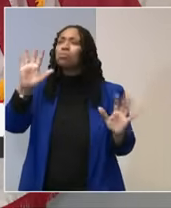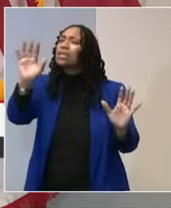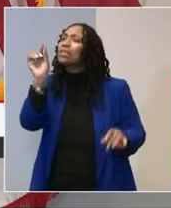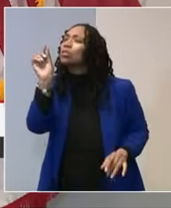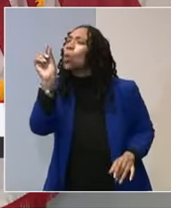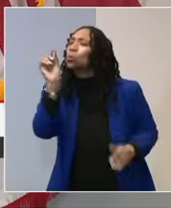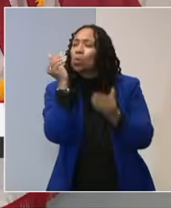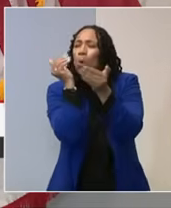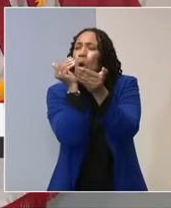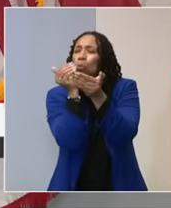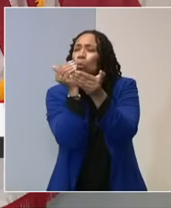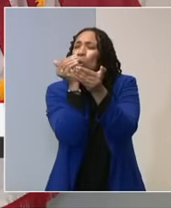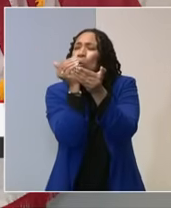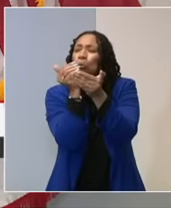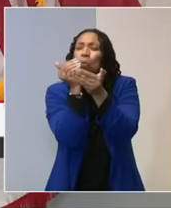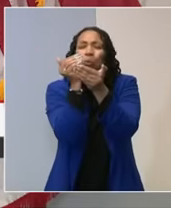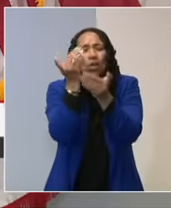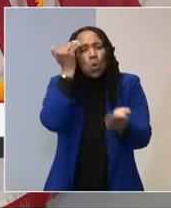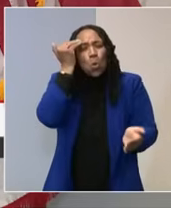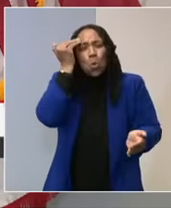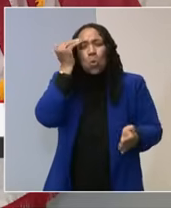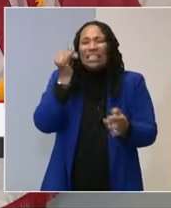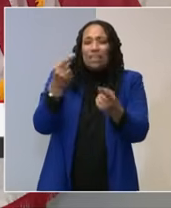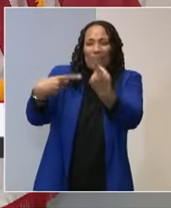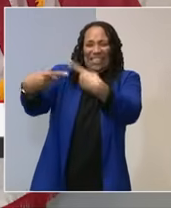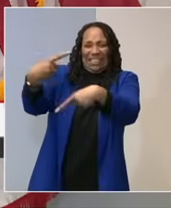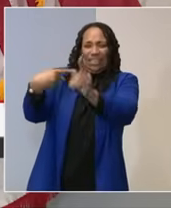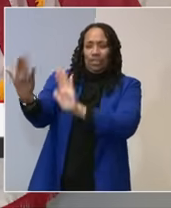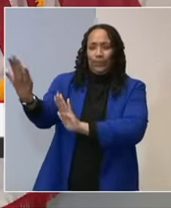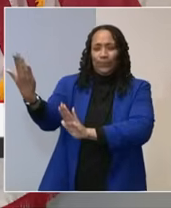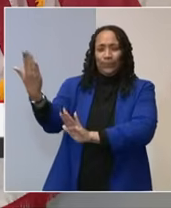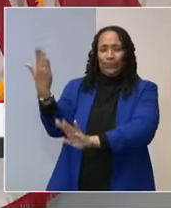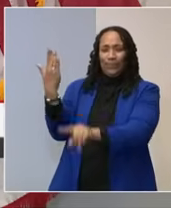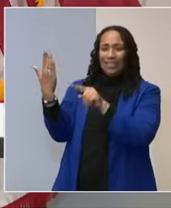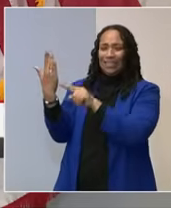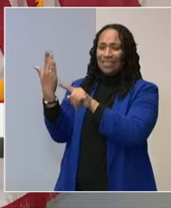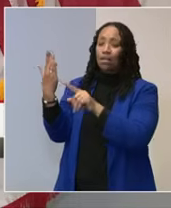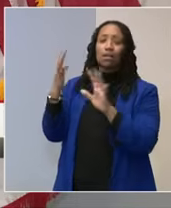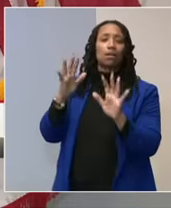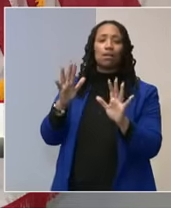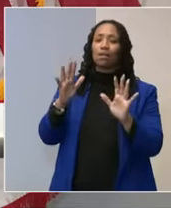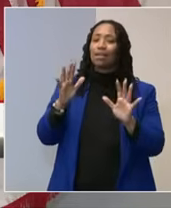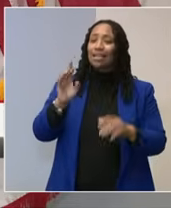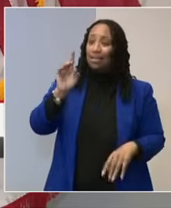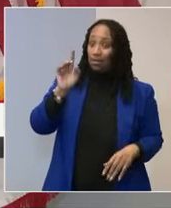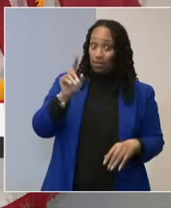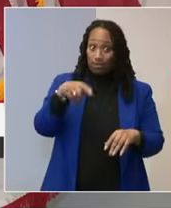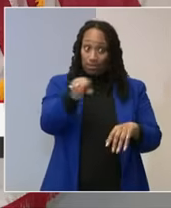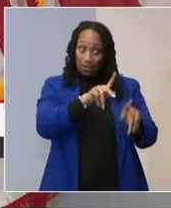statehood. It's going to take the right makeup of the Congress.